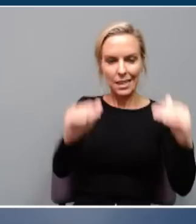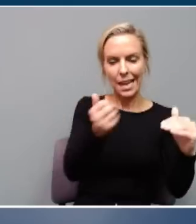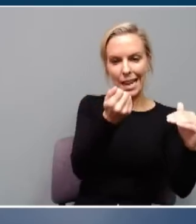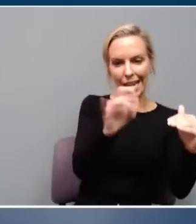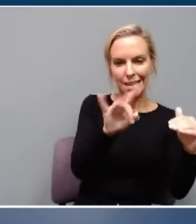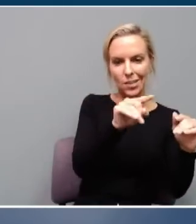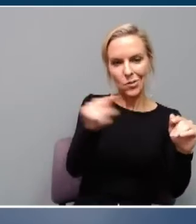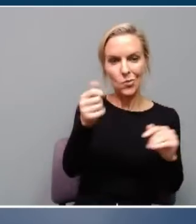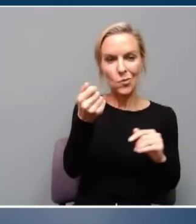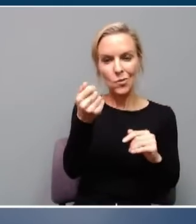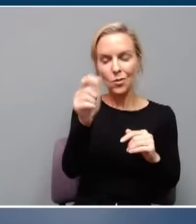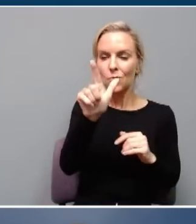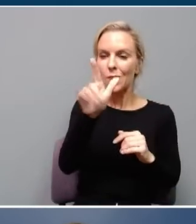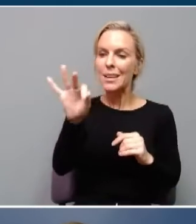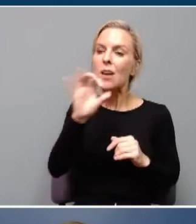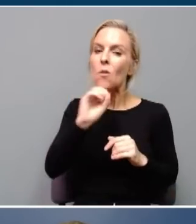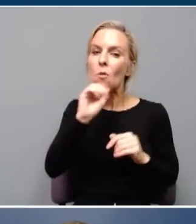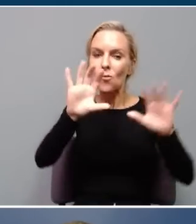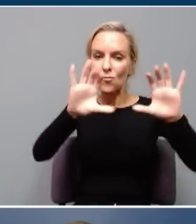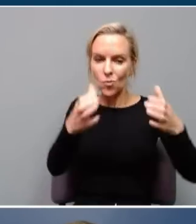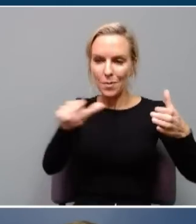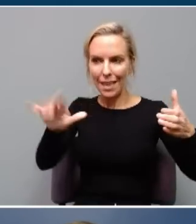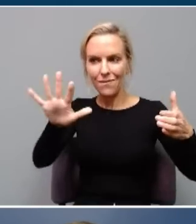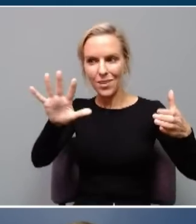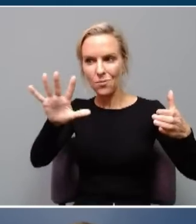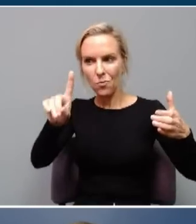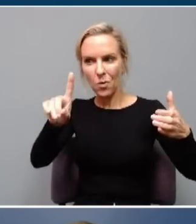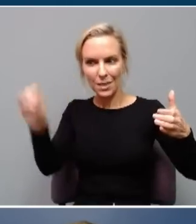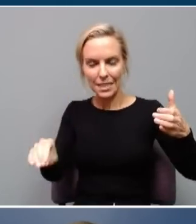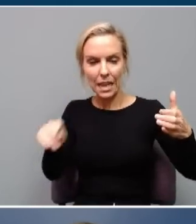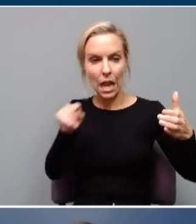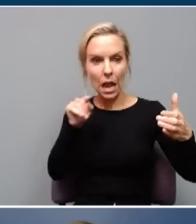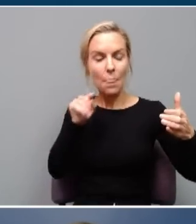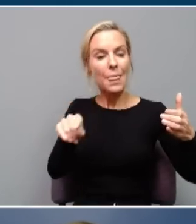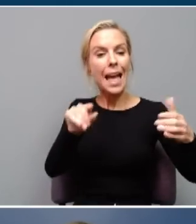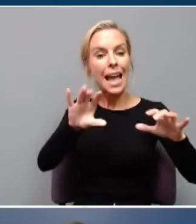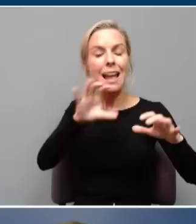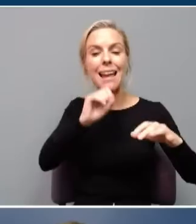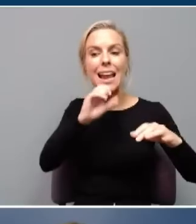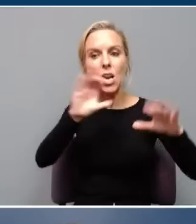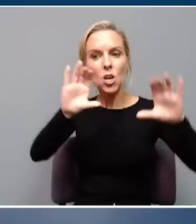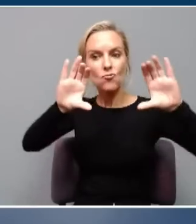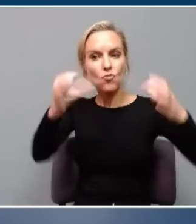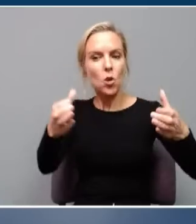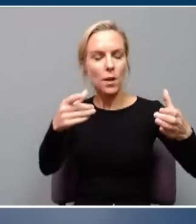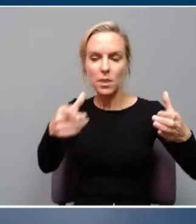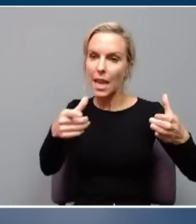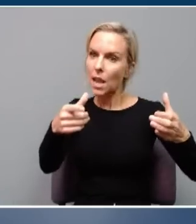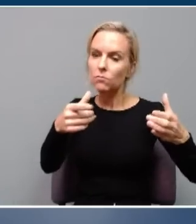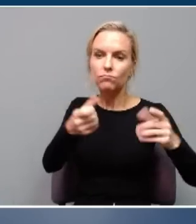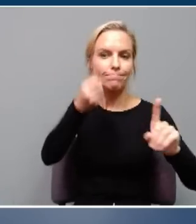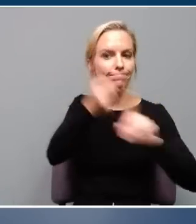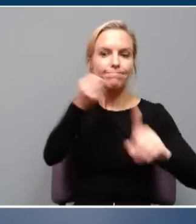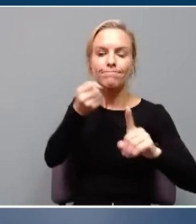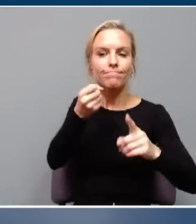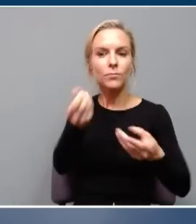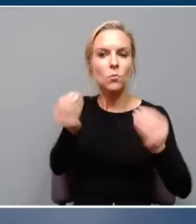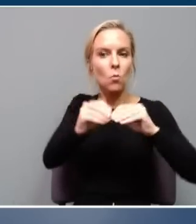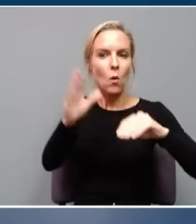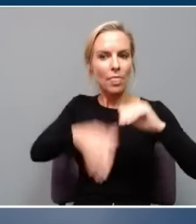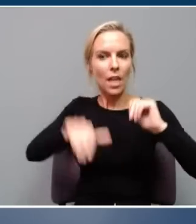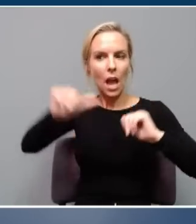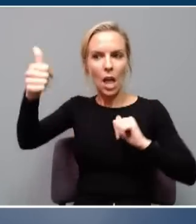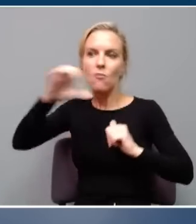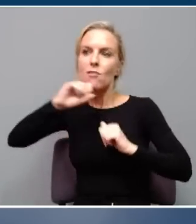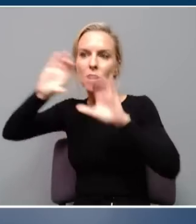here. And this is the group that is getting COVID more than anybody else right now. And then 12 to